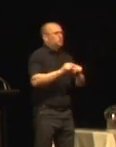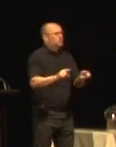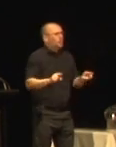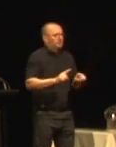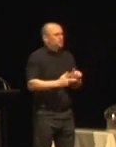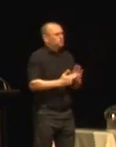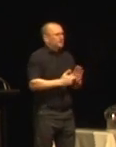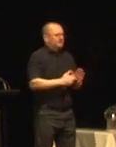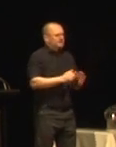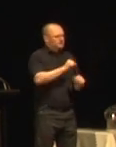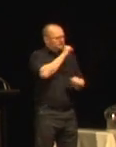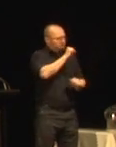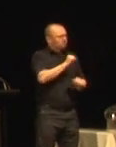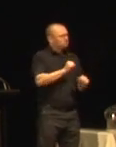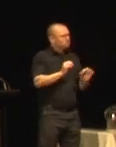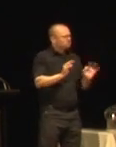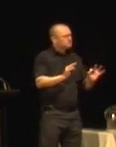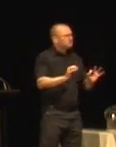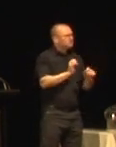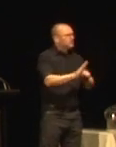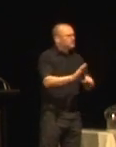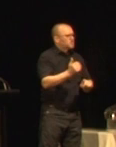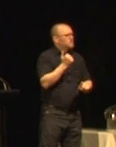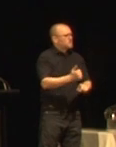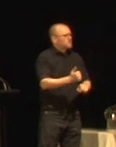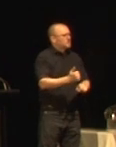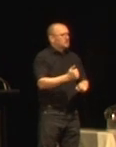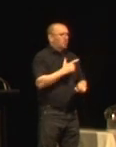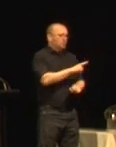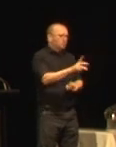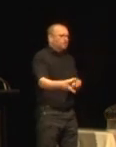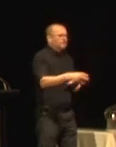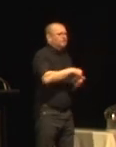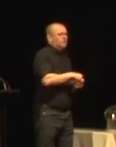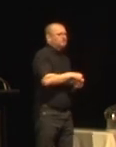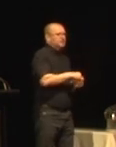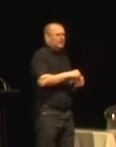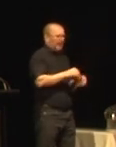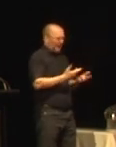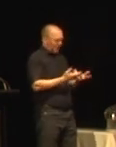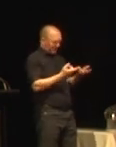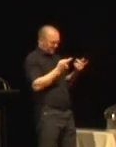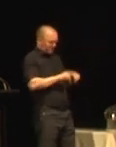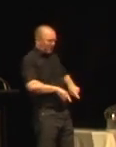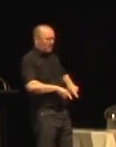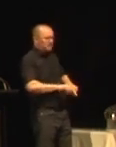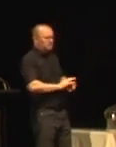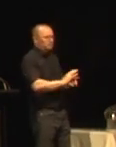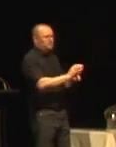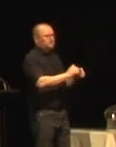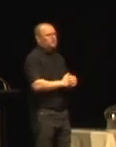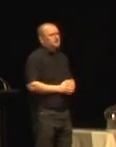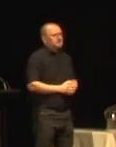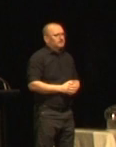Zealand, and I want to be a part of it, and I want you to be a part of how we figure this out. And on that teary note, I'm